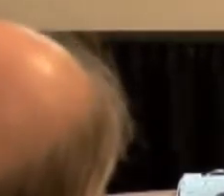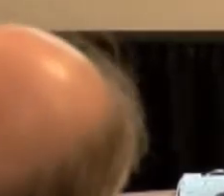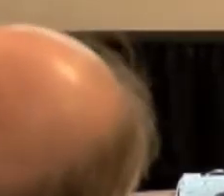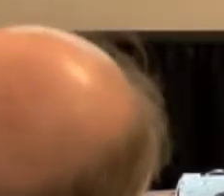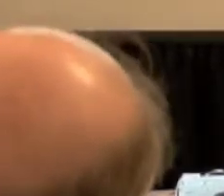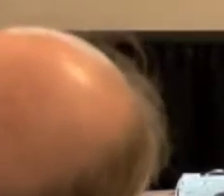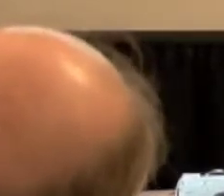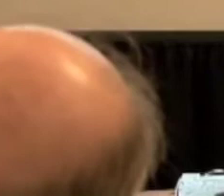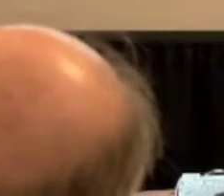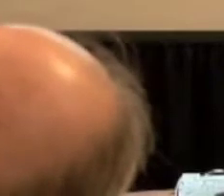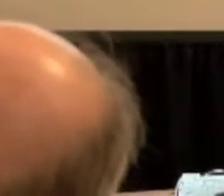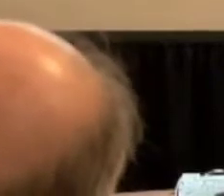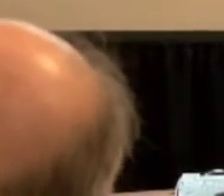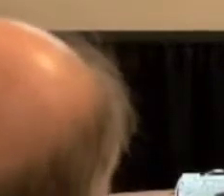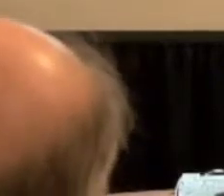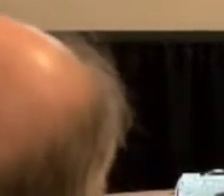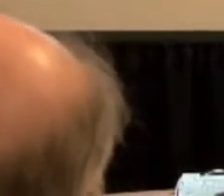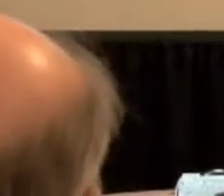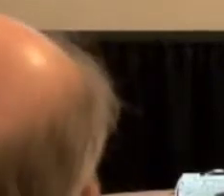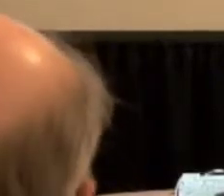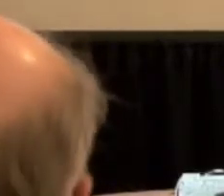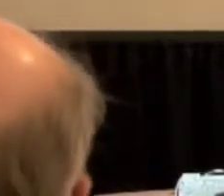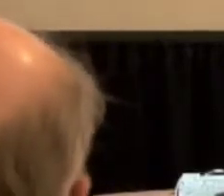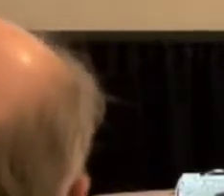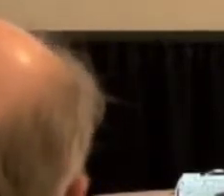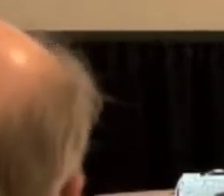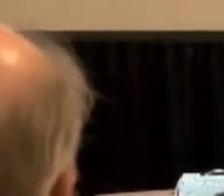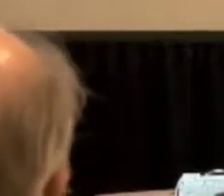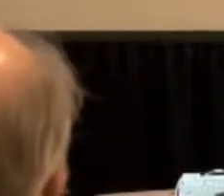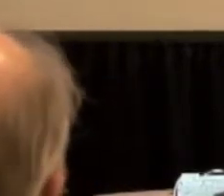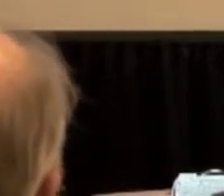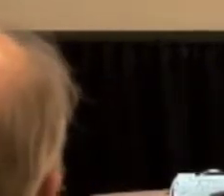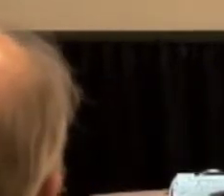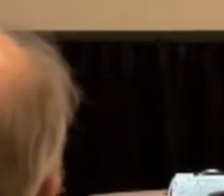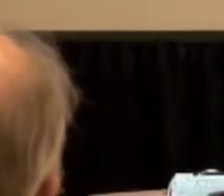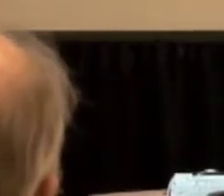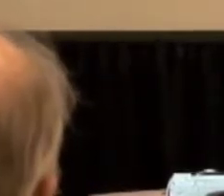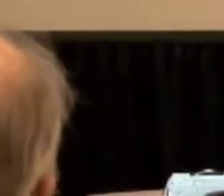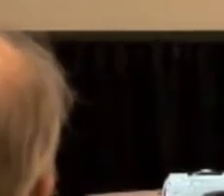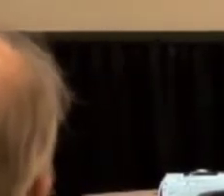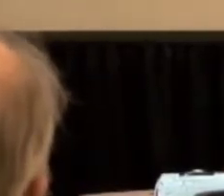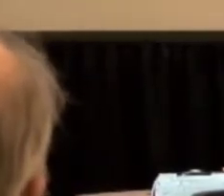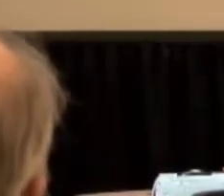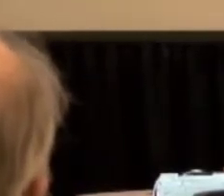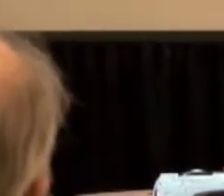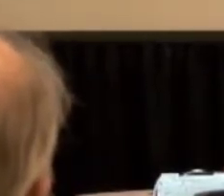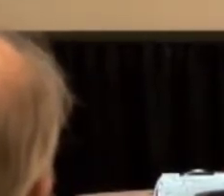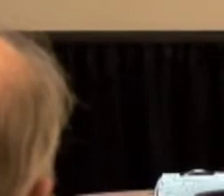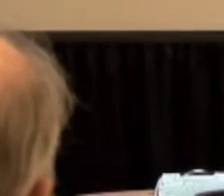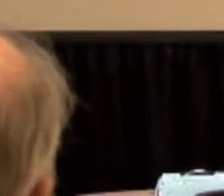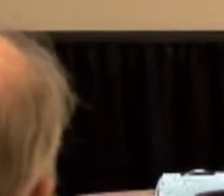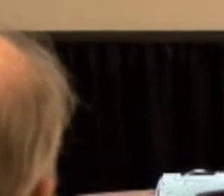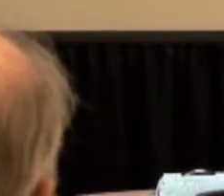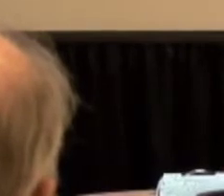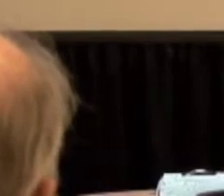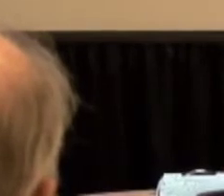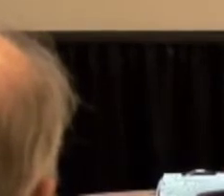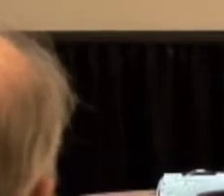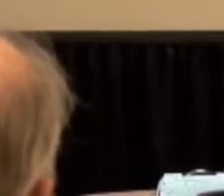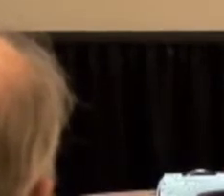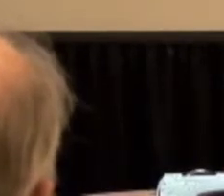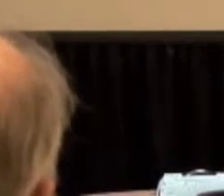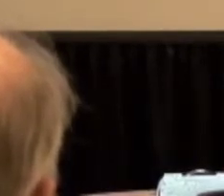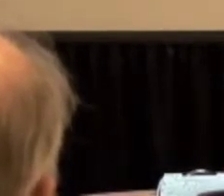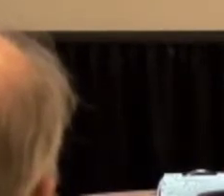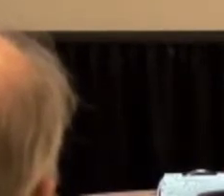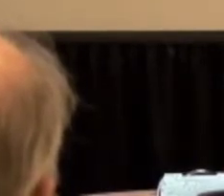interested in either that course. There's also one on Homeschool Continuum, so if you're interested in learning more about collaborating with families, that's on the